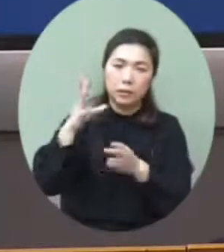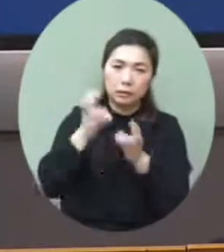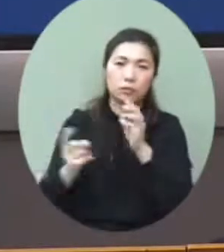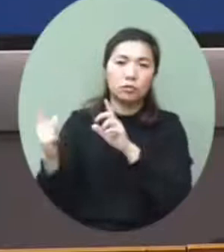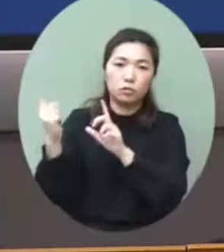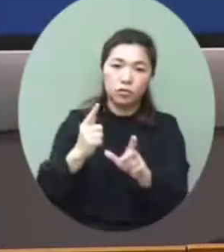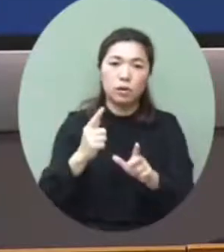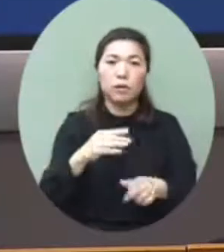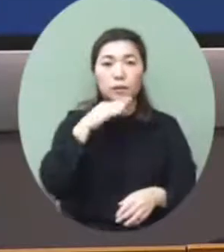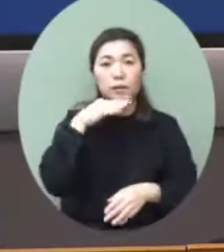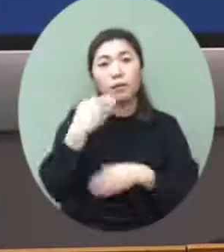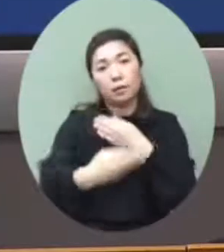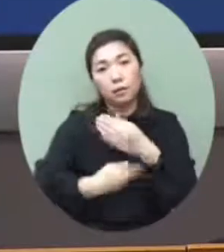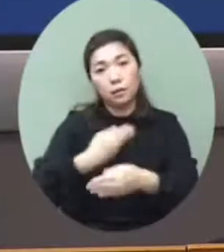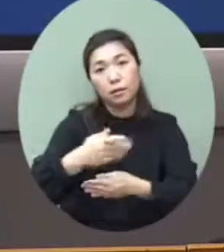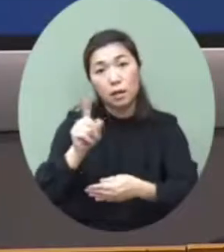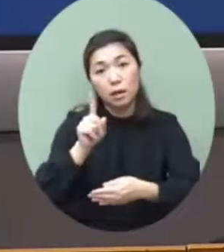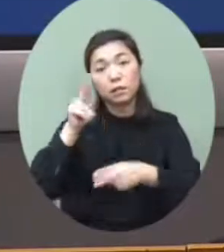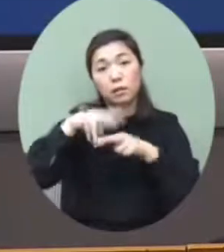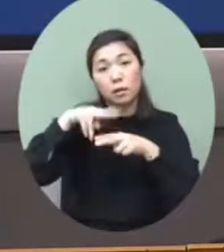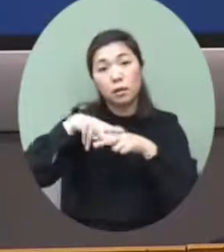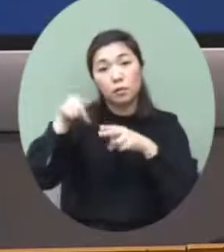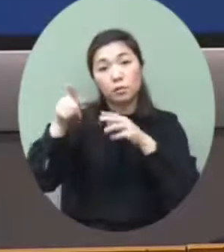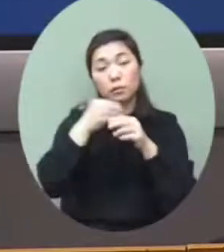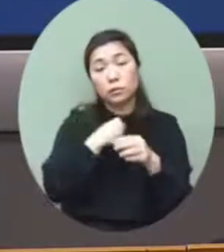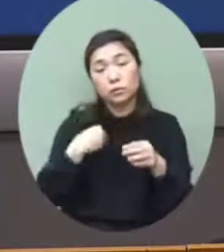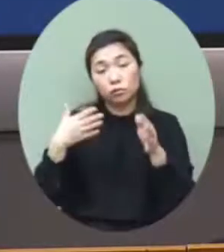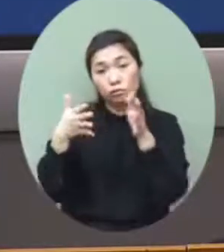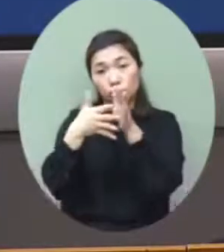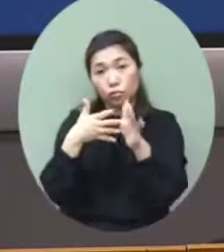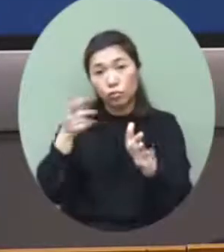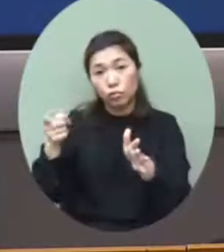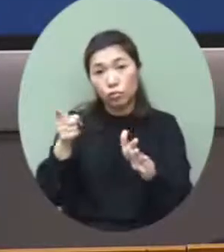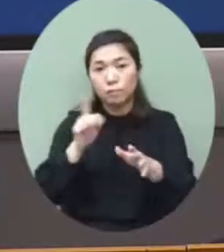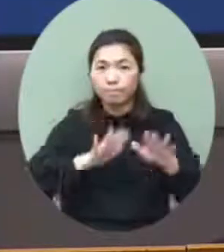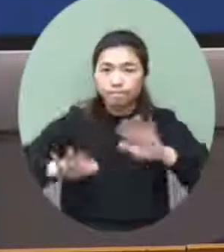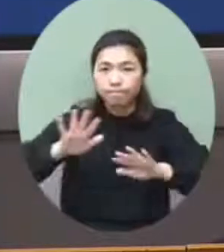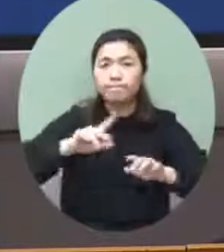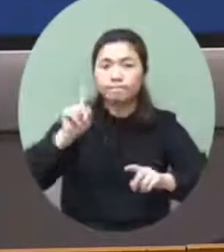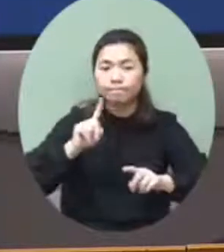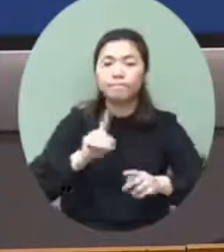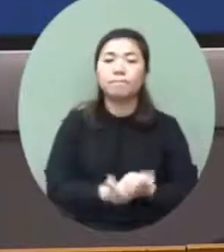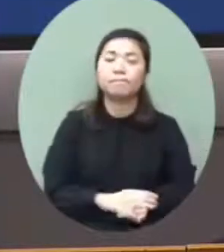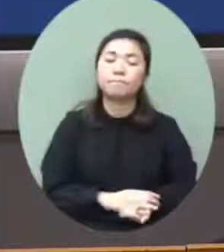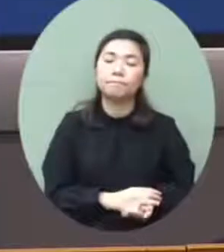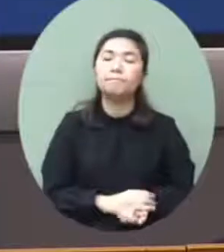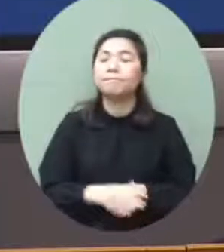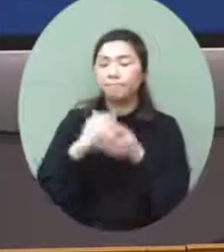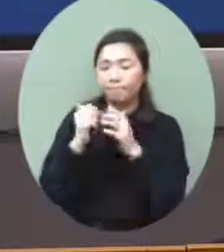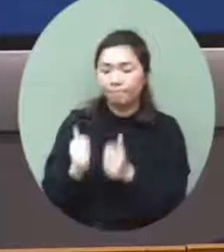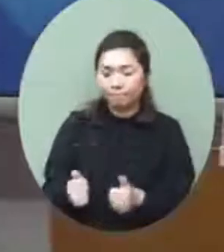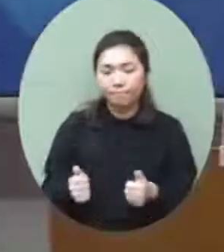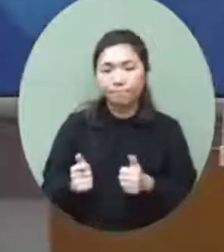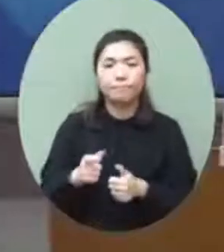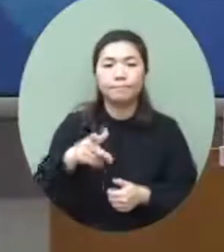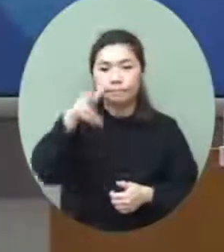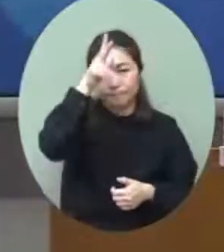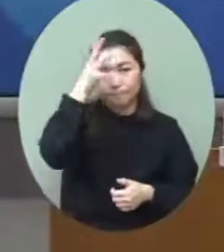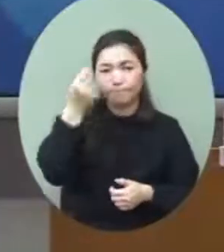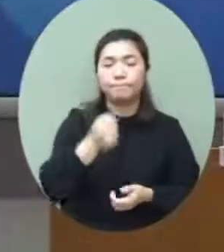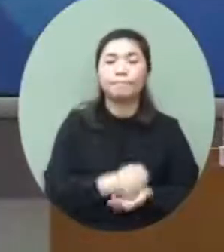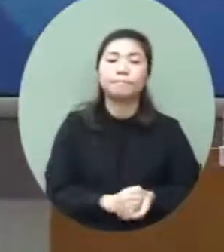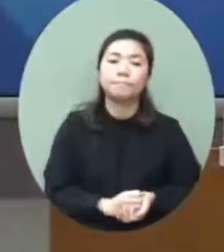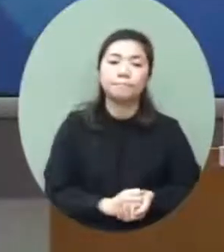as regards the collaboration, because Professor Chen have met them, so perhaps she